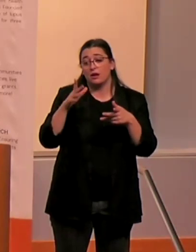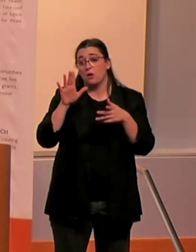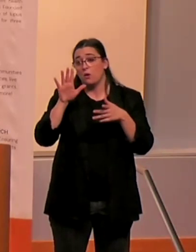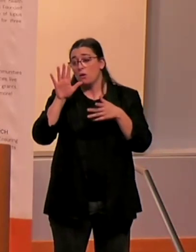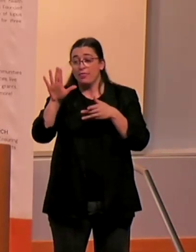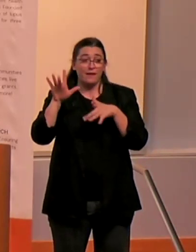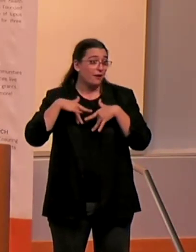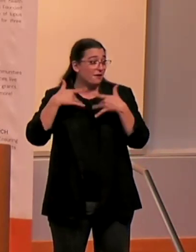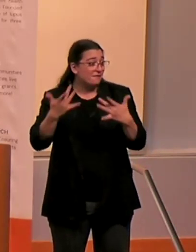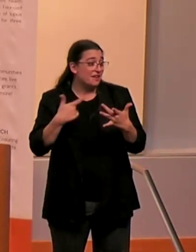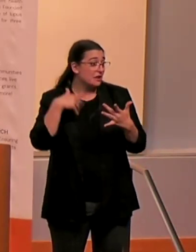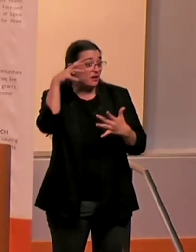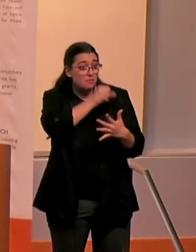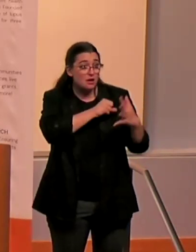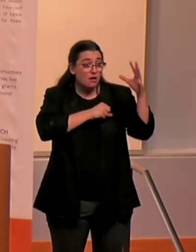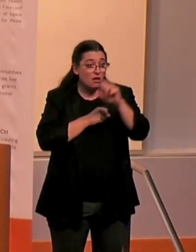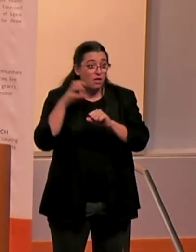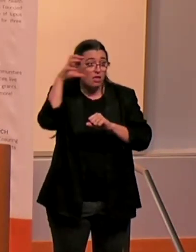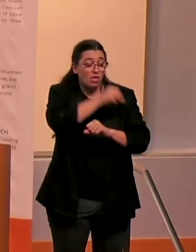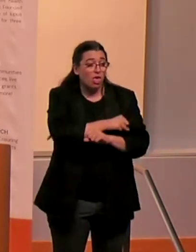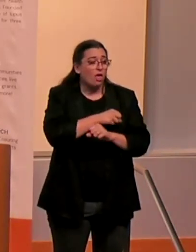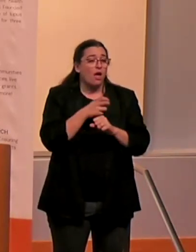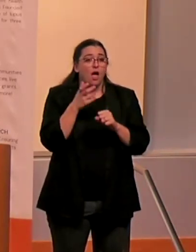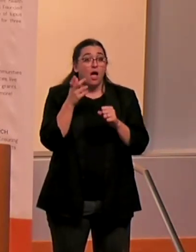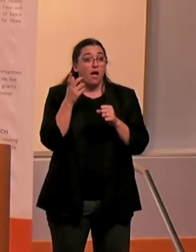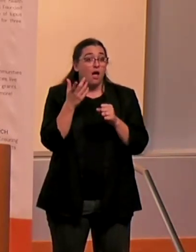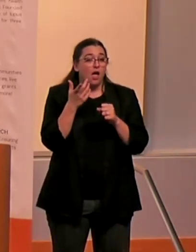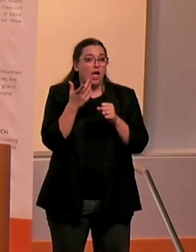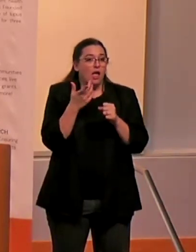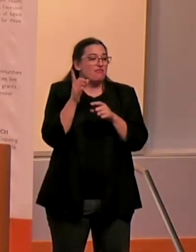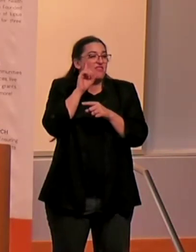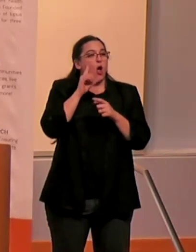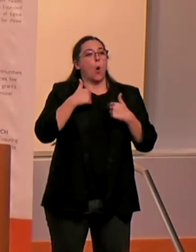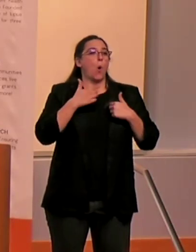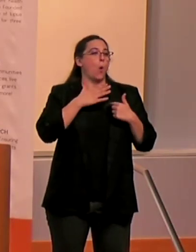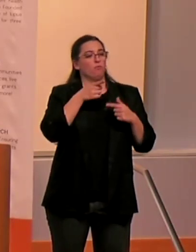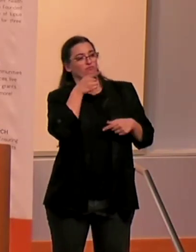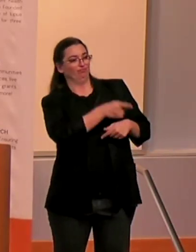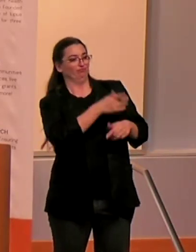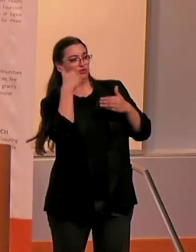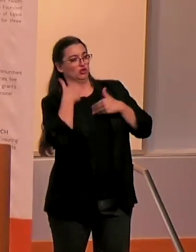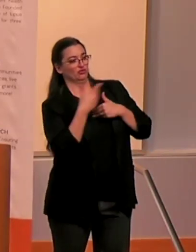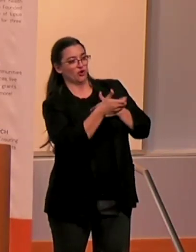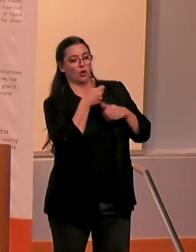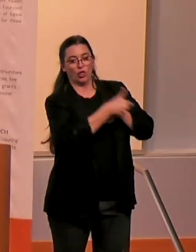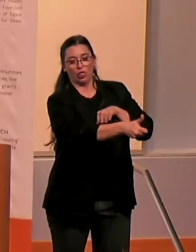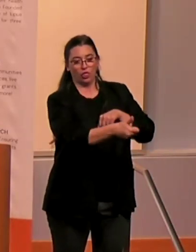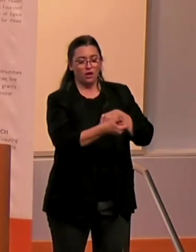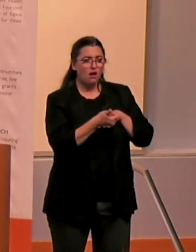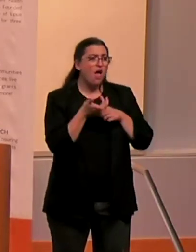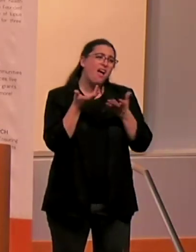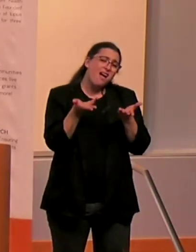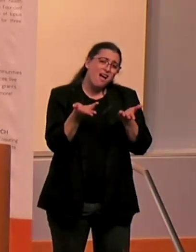they had, it was something against me. So I stepped away. Now they're still my close